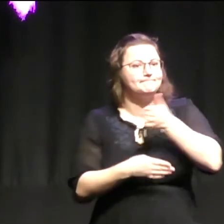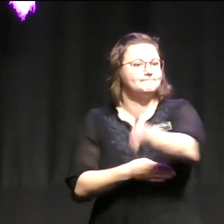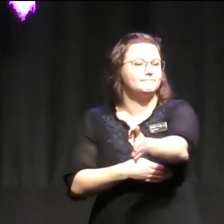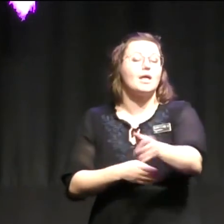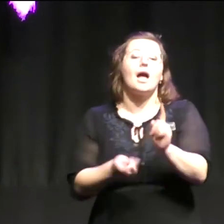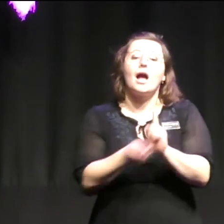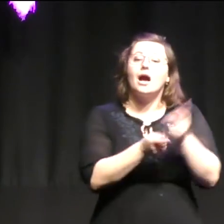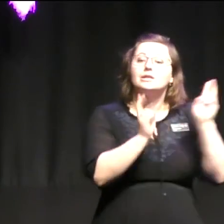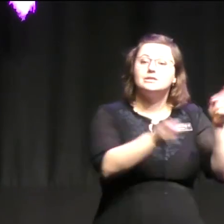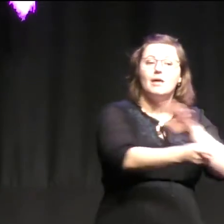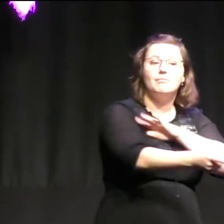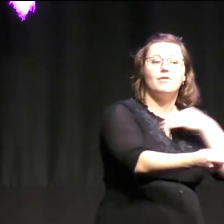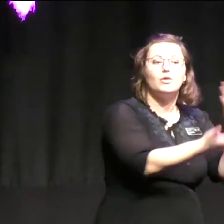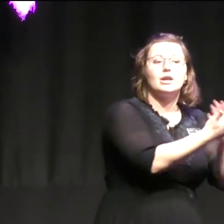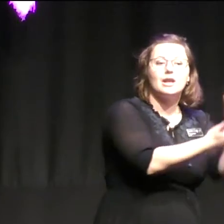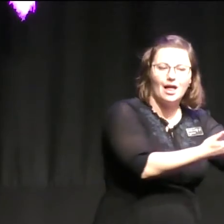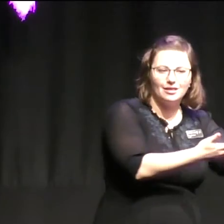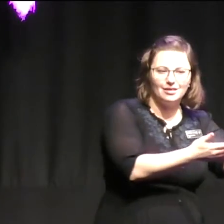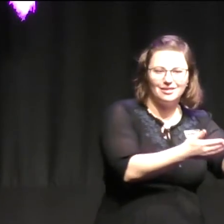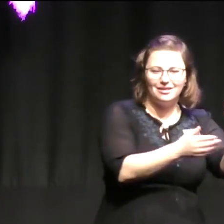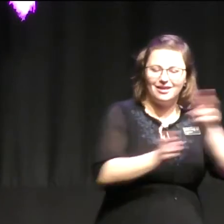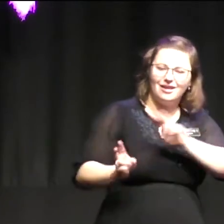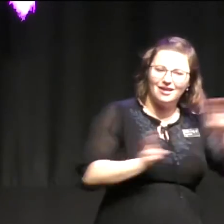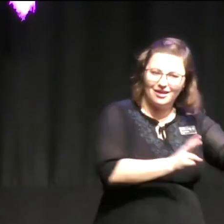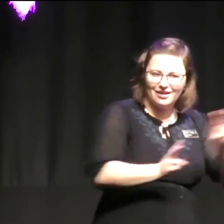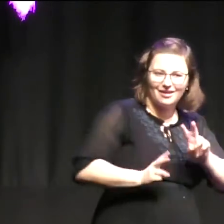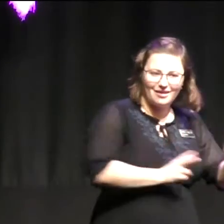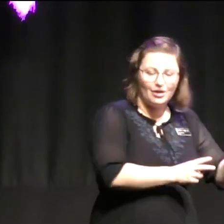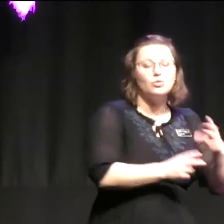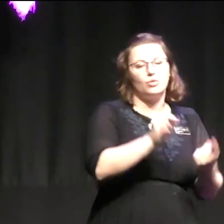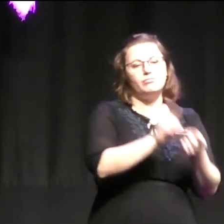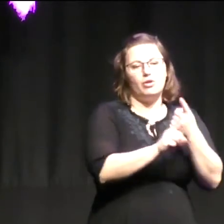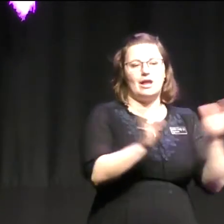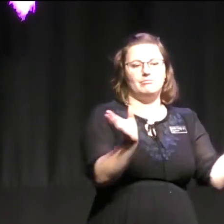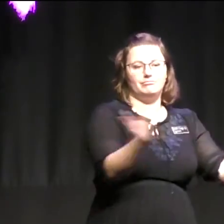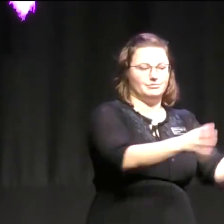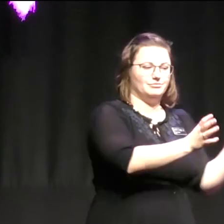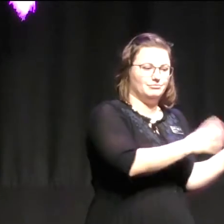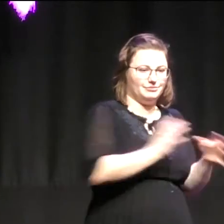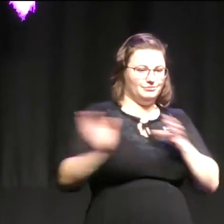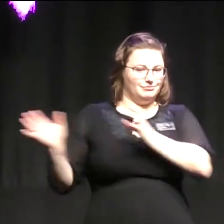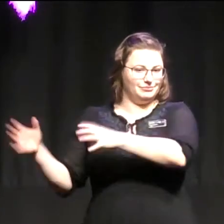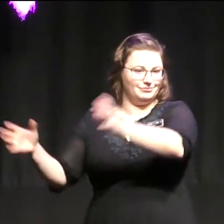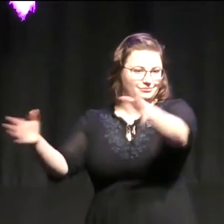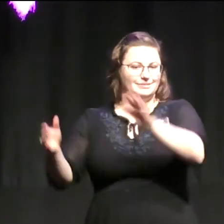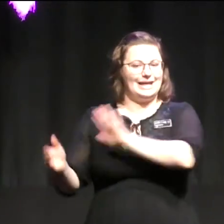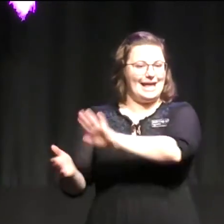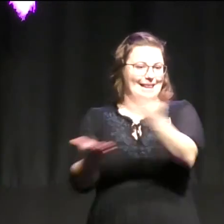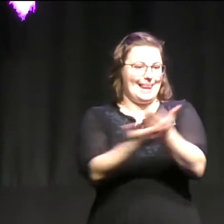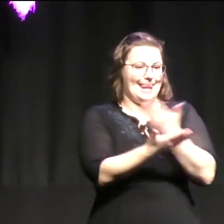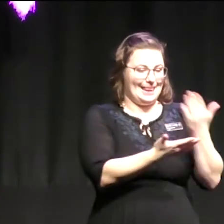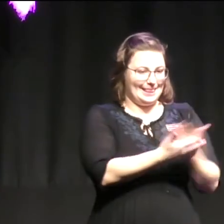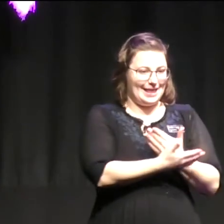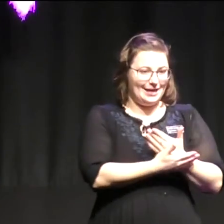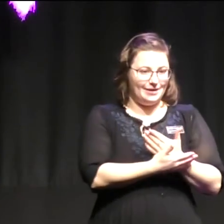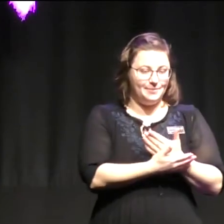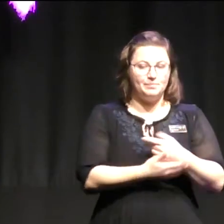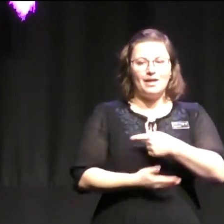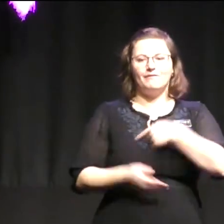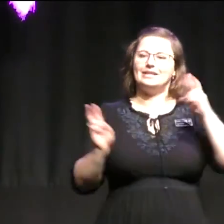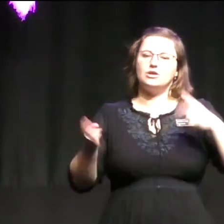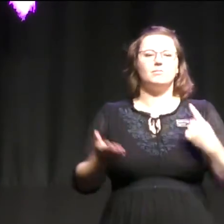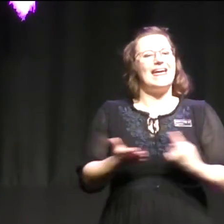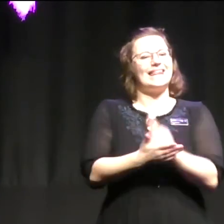could also do it in our country. And that's how they start organizing in their countries. And we, as a